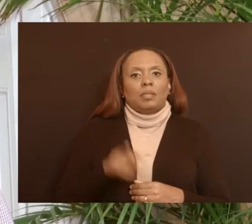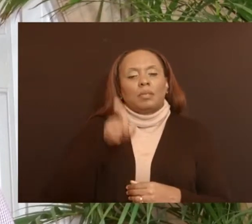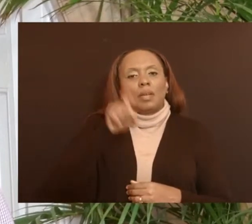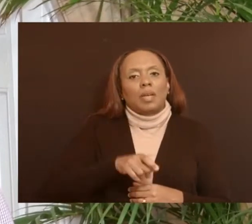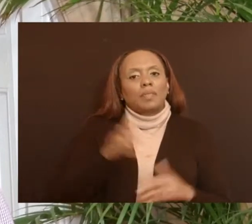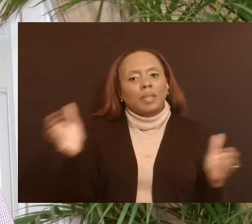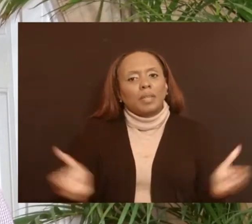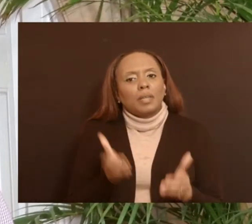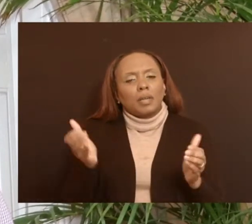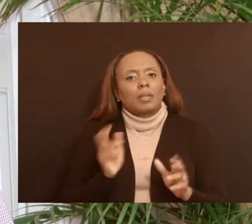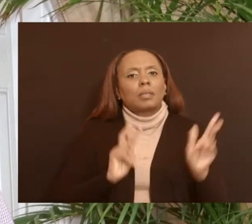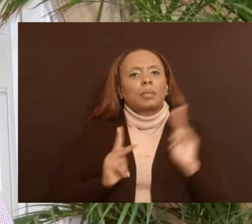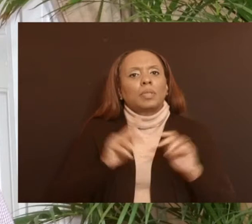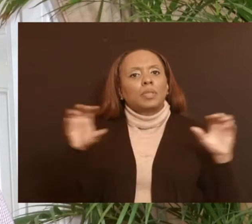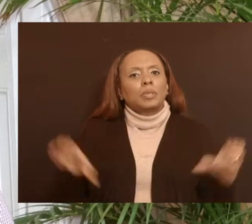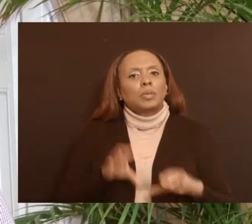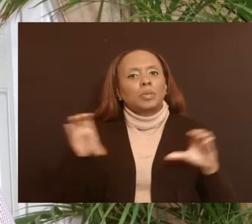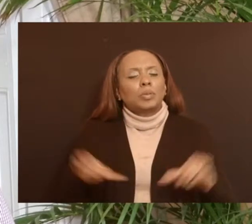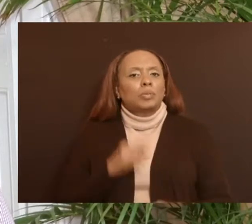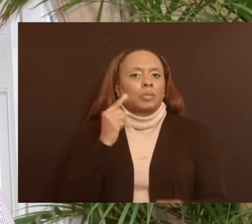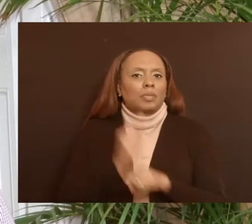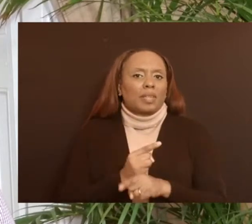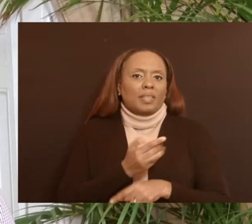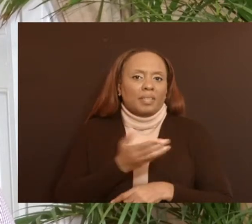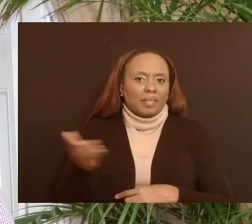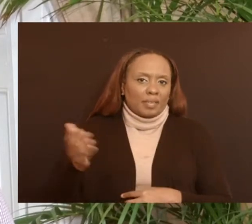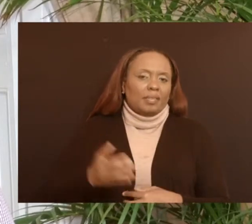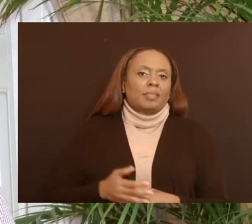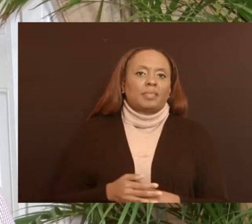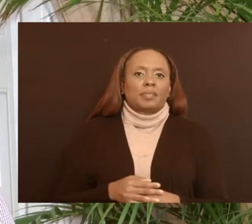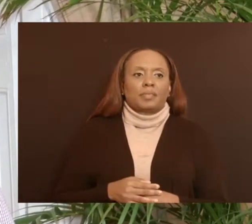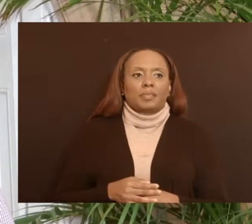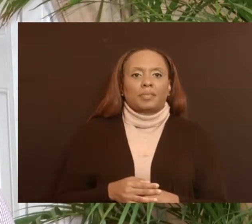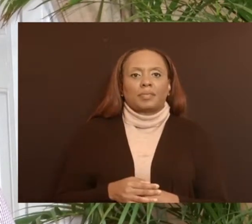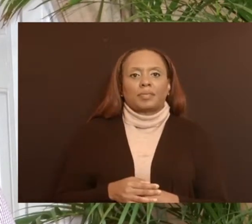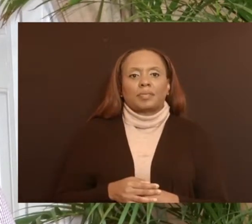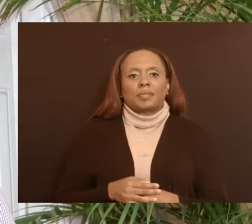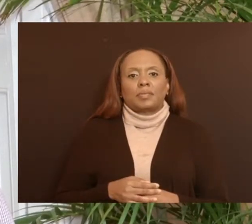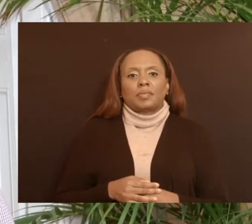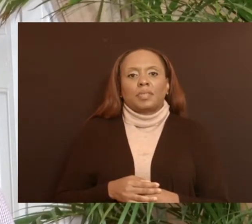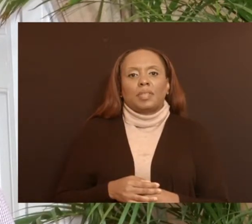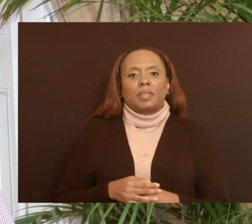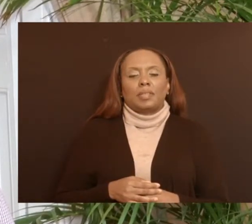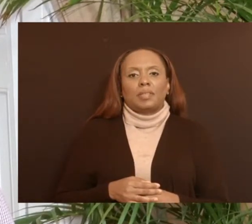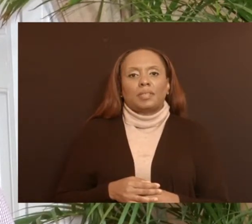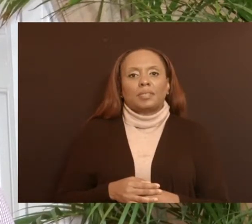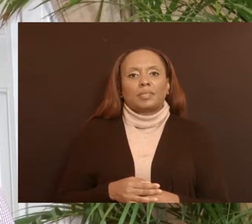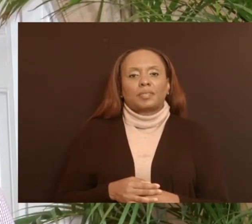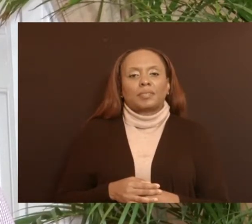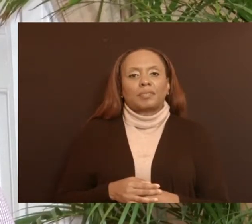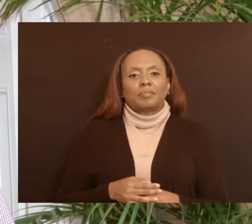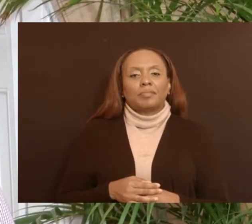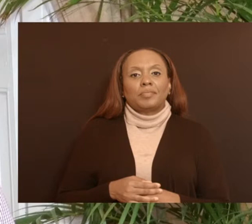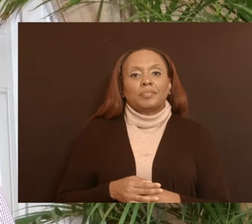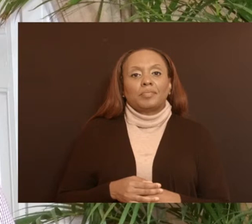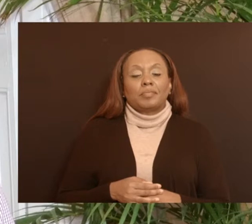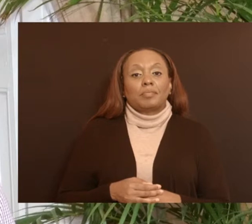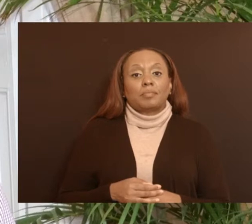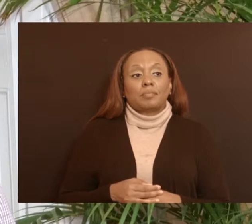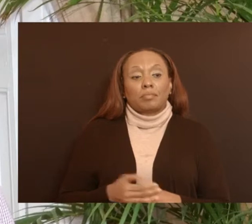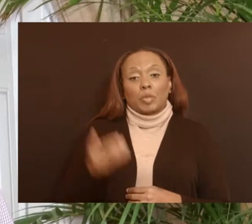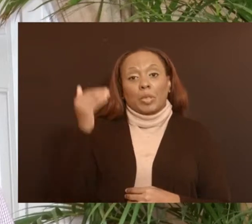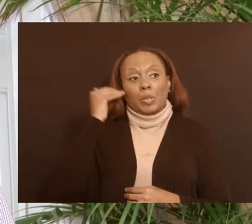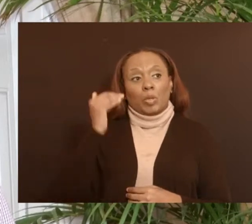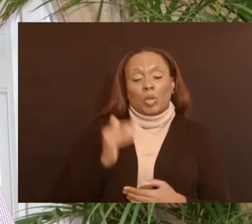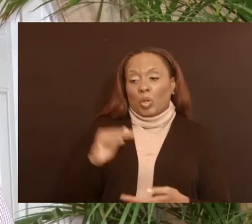right thing. There were low levels of disease in our country, that is correct,